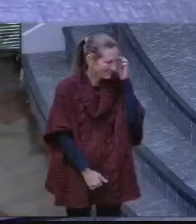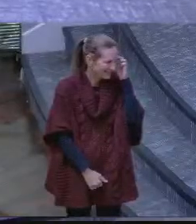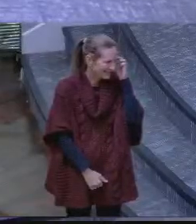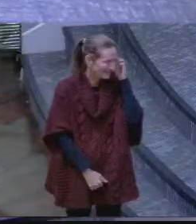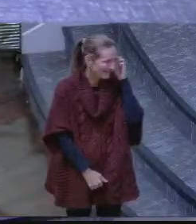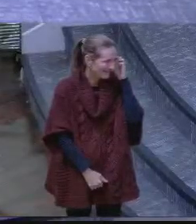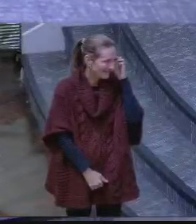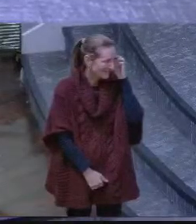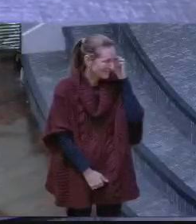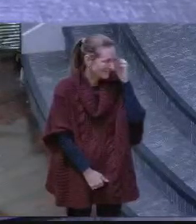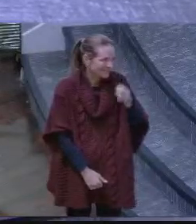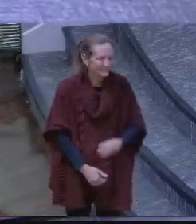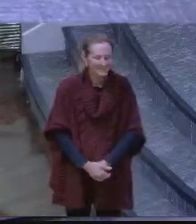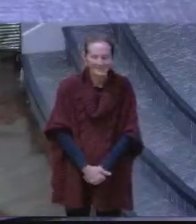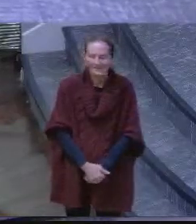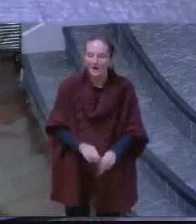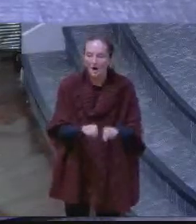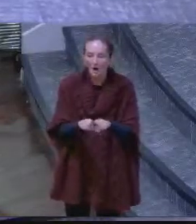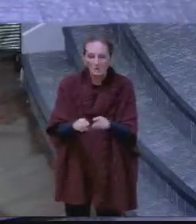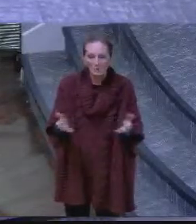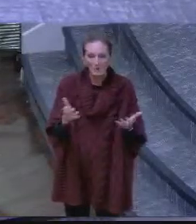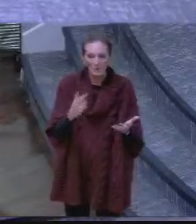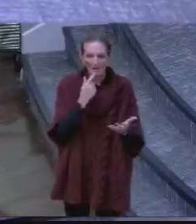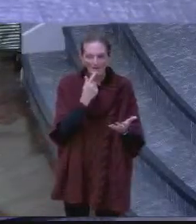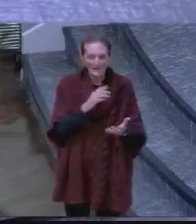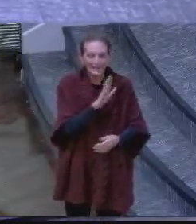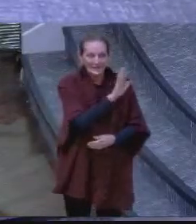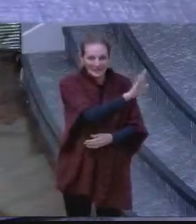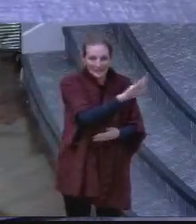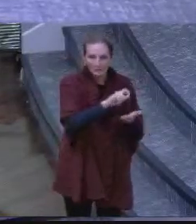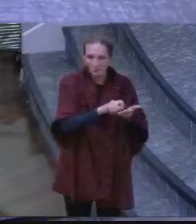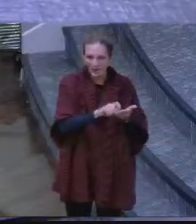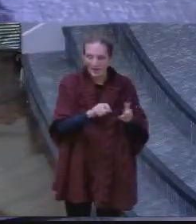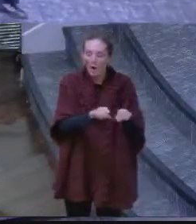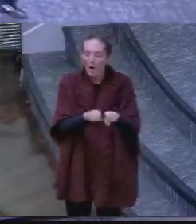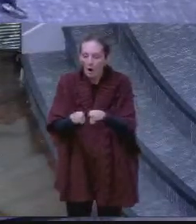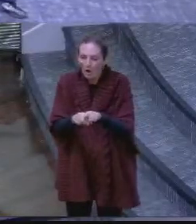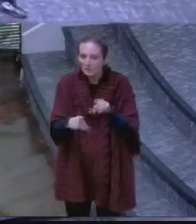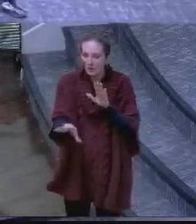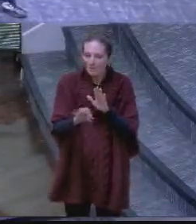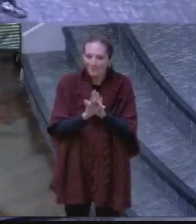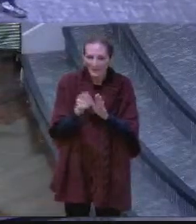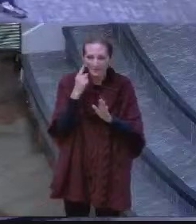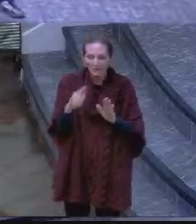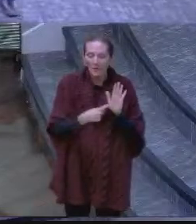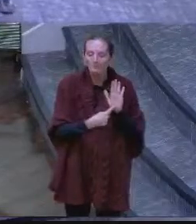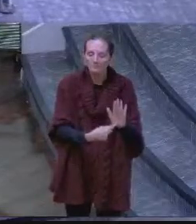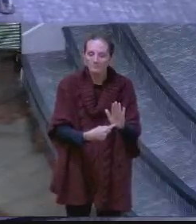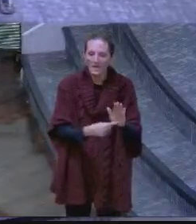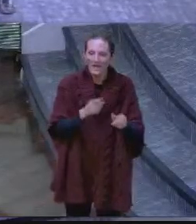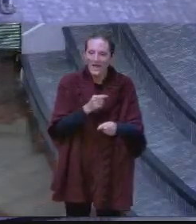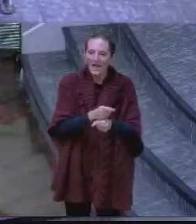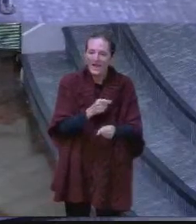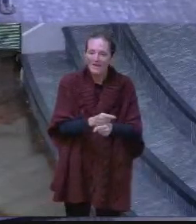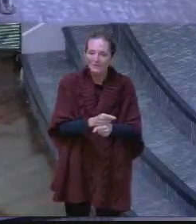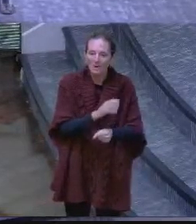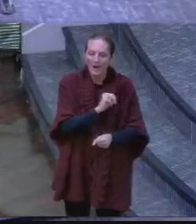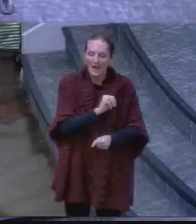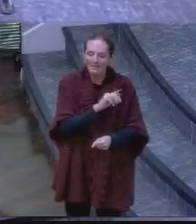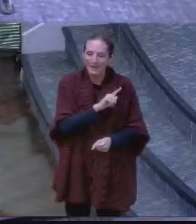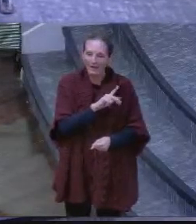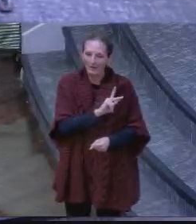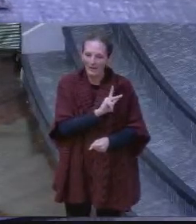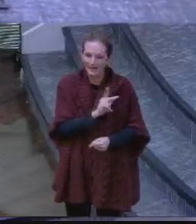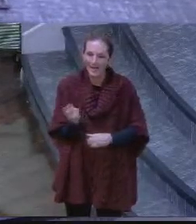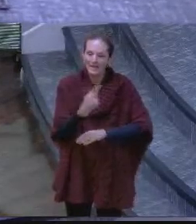And we'd also like to note that Carmelo's piece was also selected to be featured on the annual Athens MLK Day of